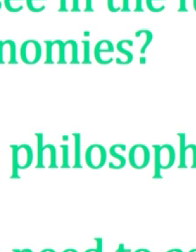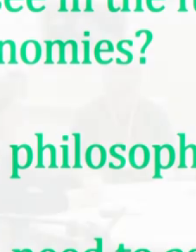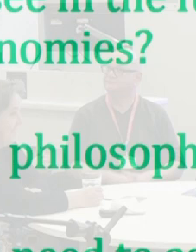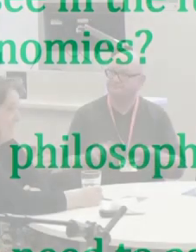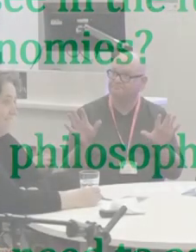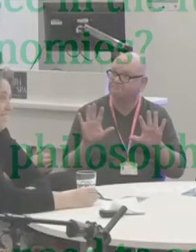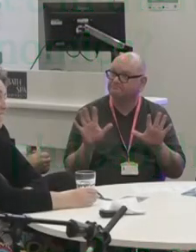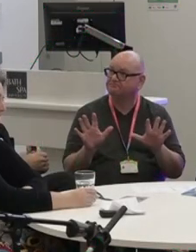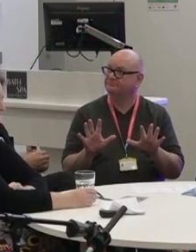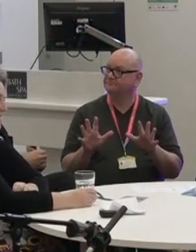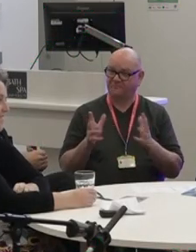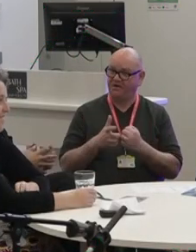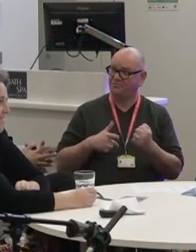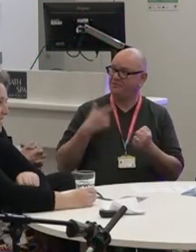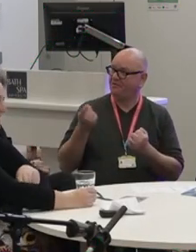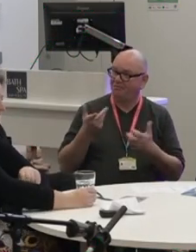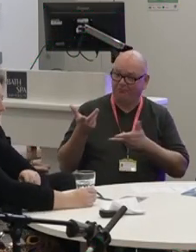How was that?